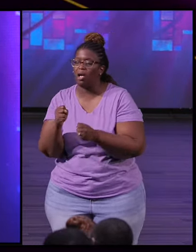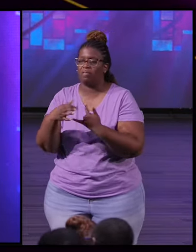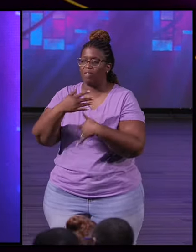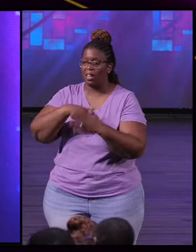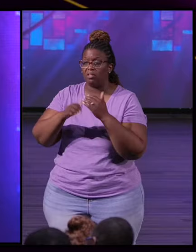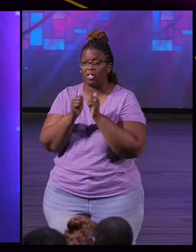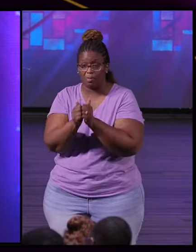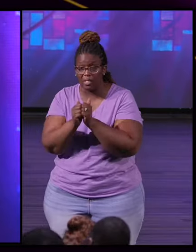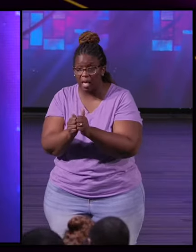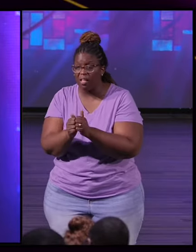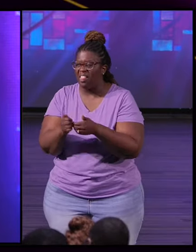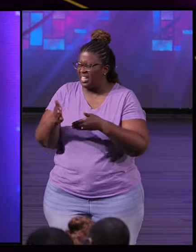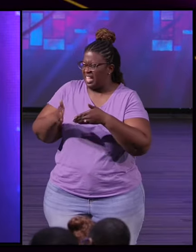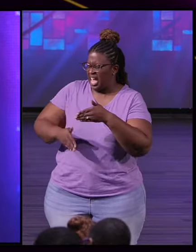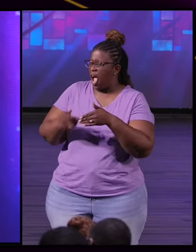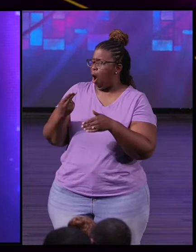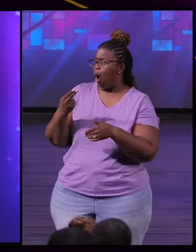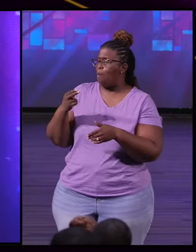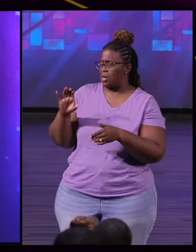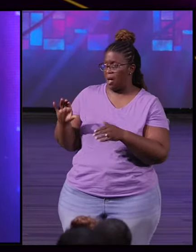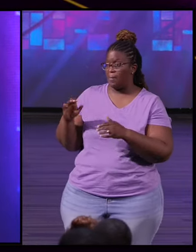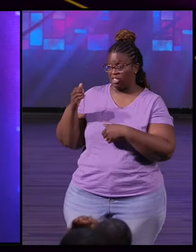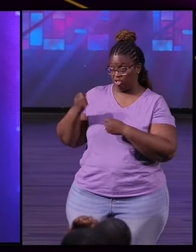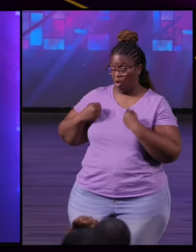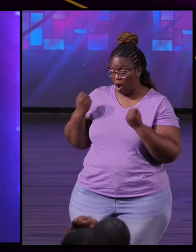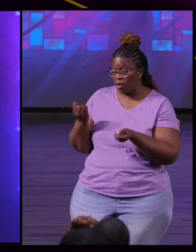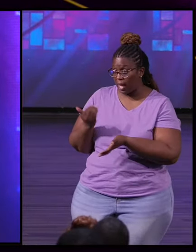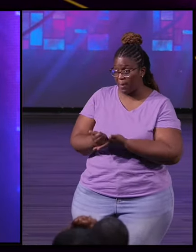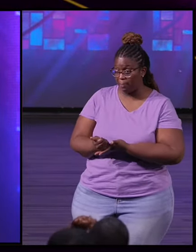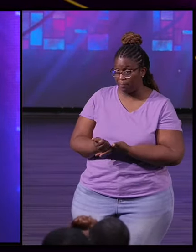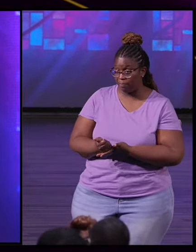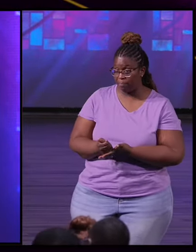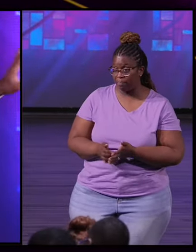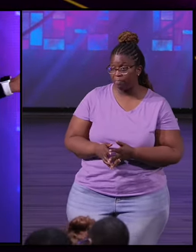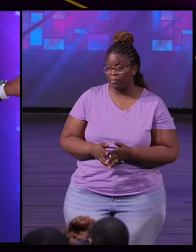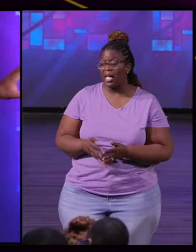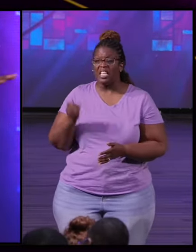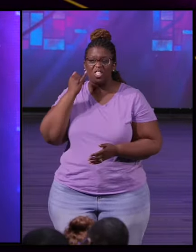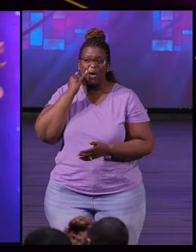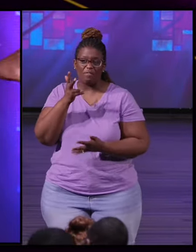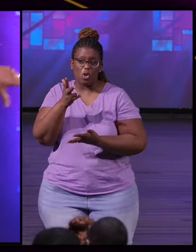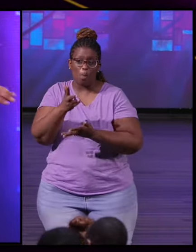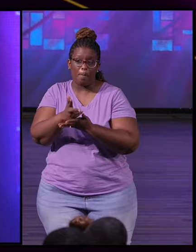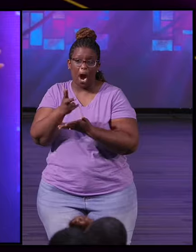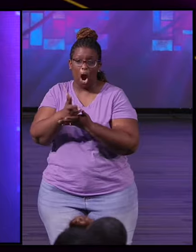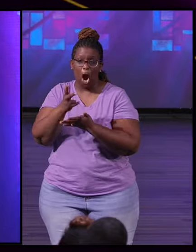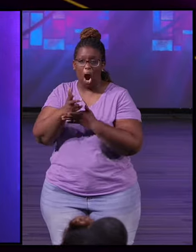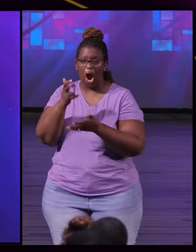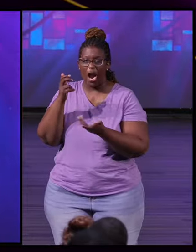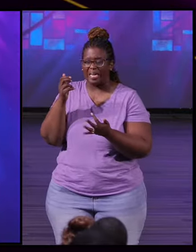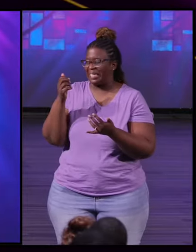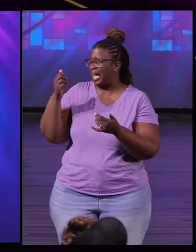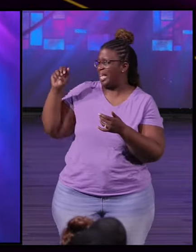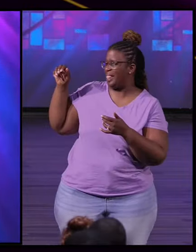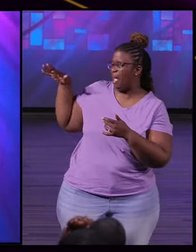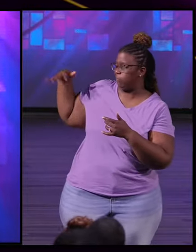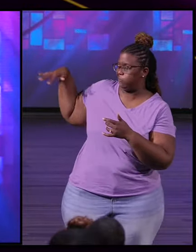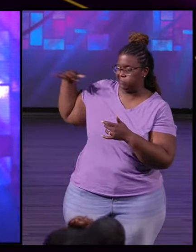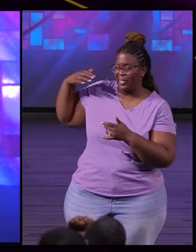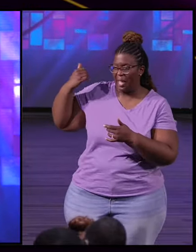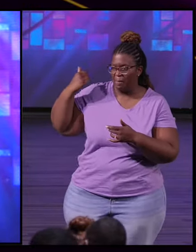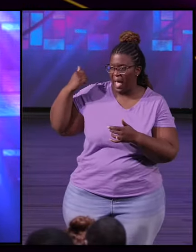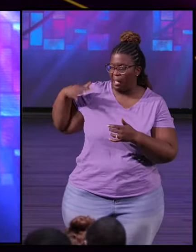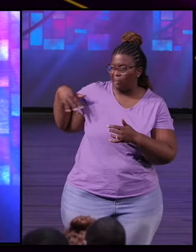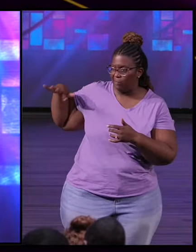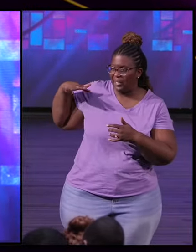finish homecoming weekend really, really strong. Amen. And so if you're parked out back, we're going to have to navigate you because it's a